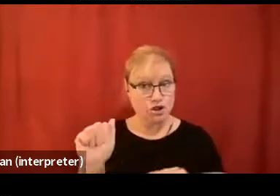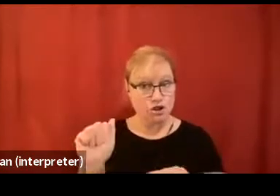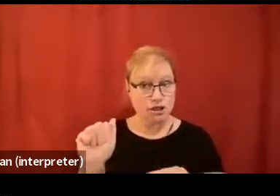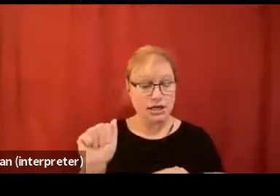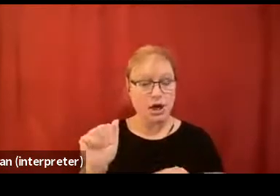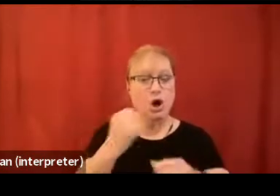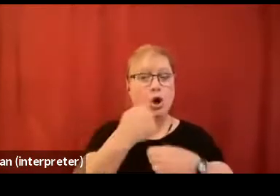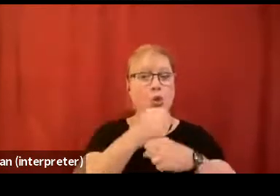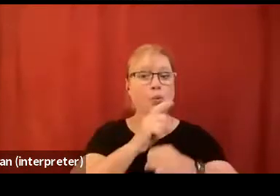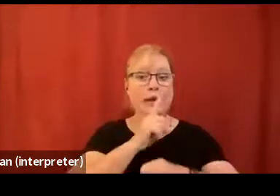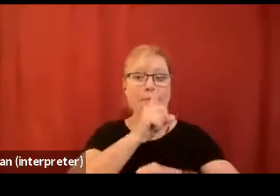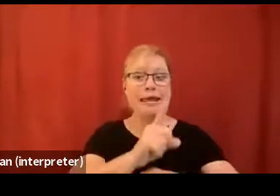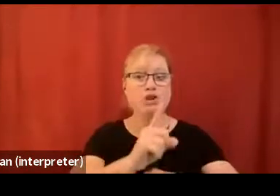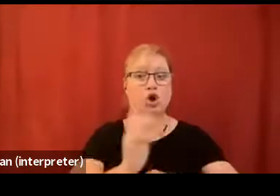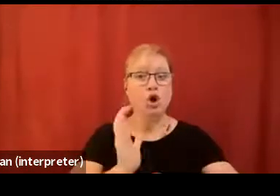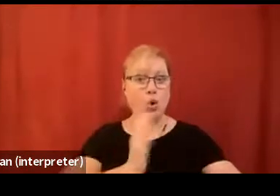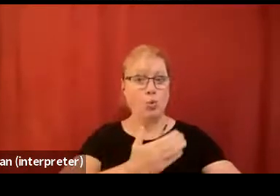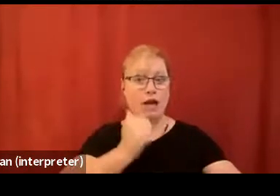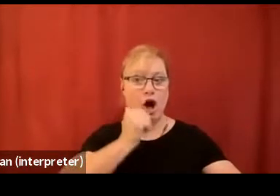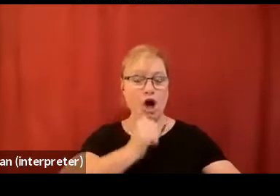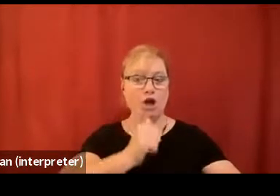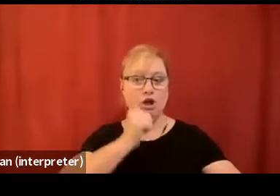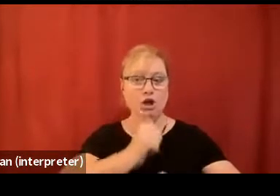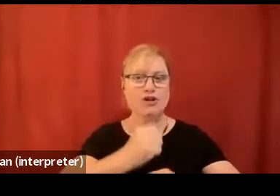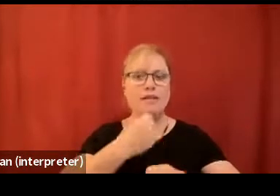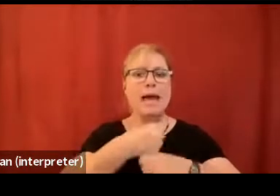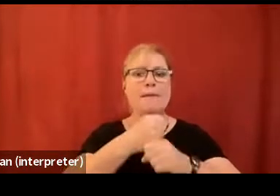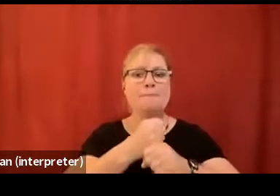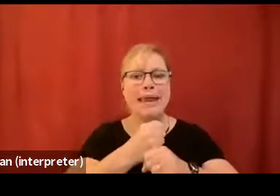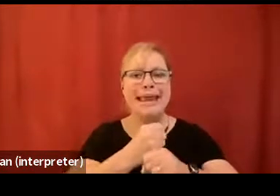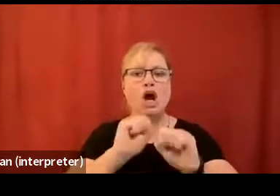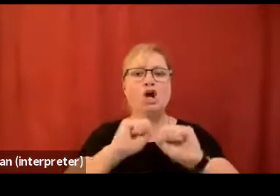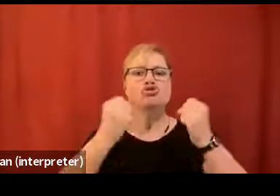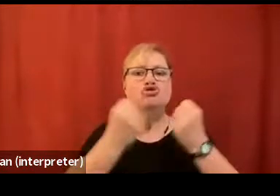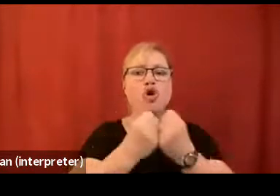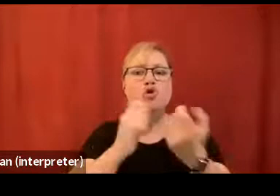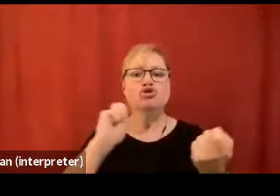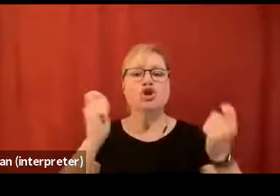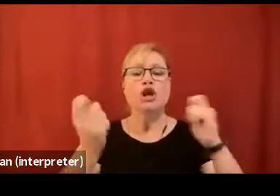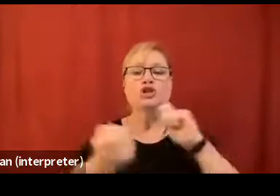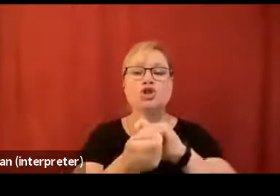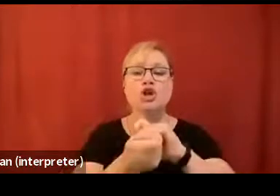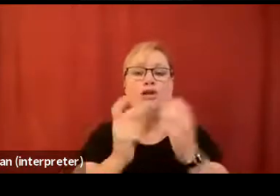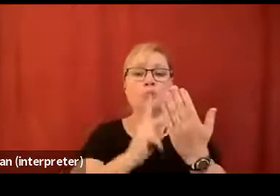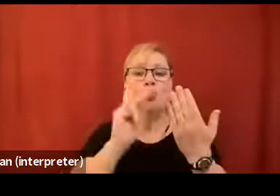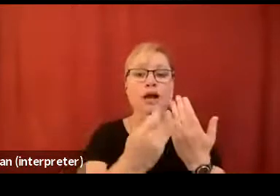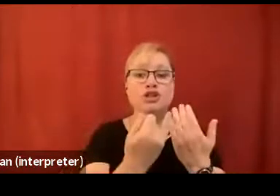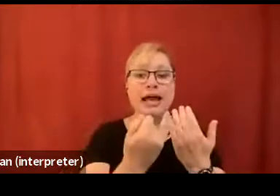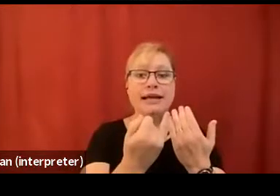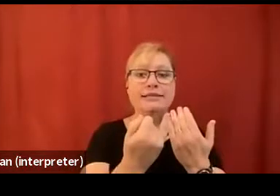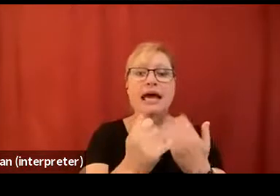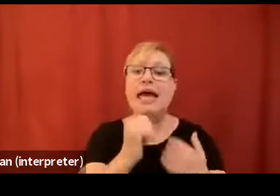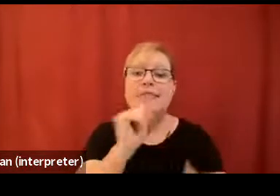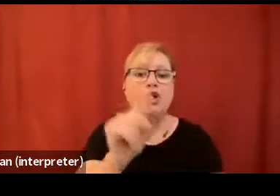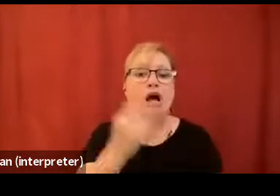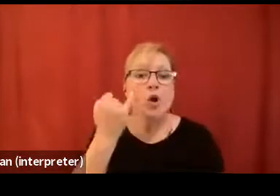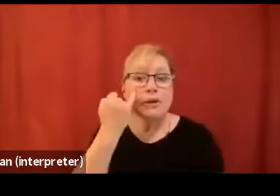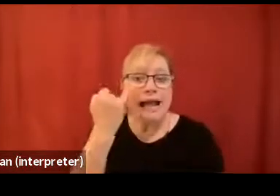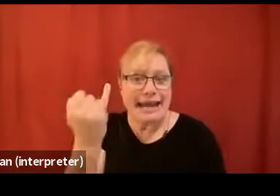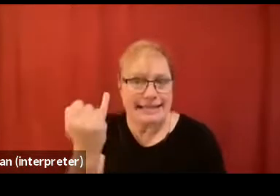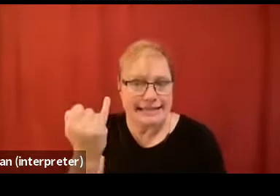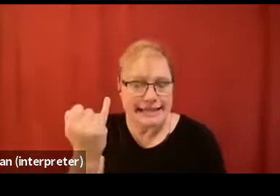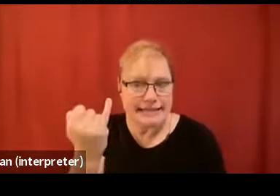make sure that when our girls create social change projects, that they are not just ideas, that our girls have an opportunity to